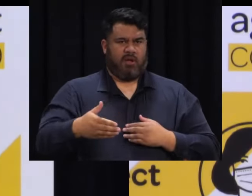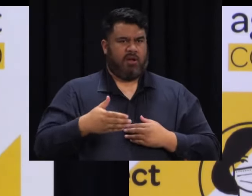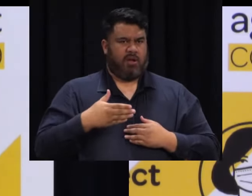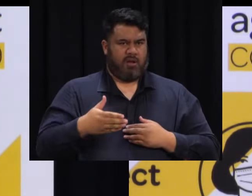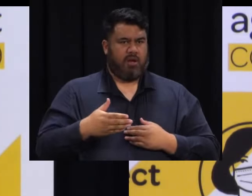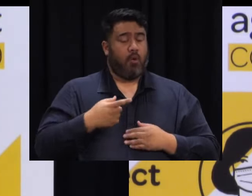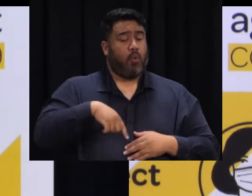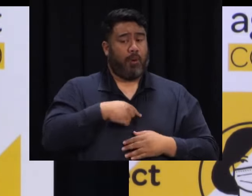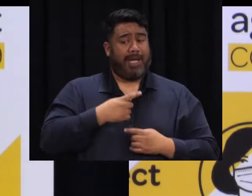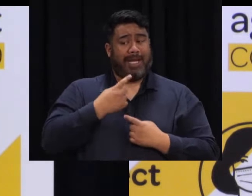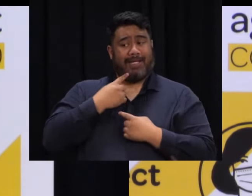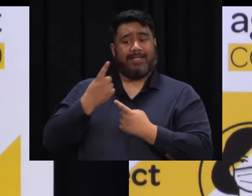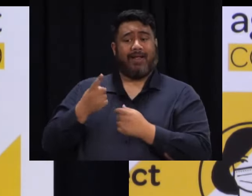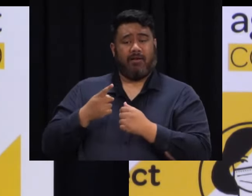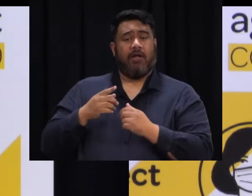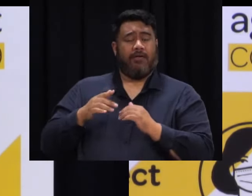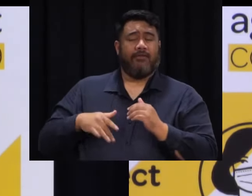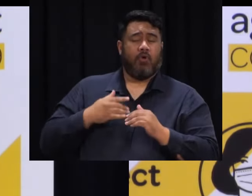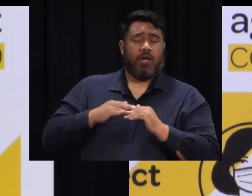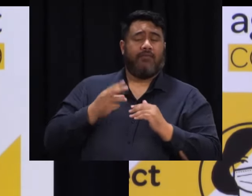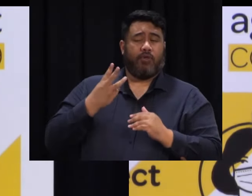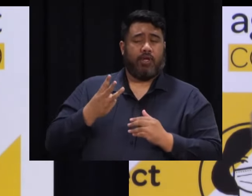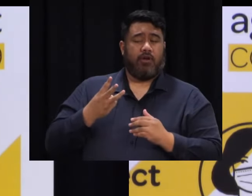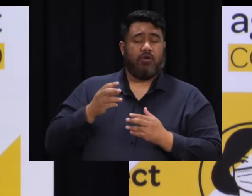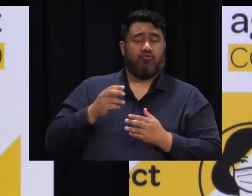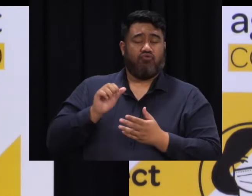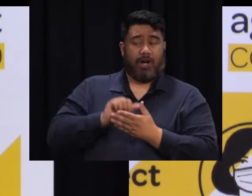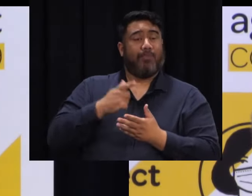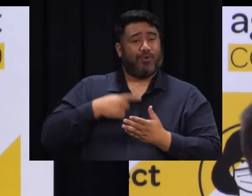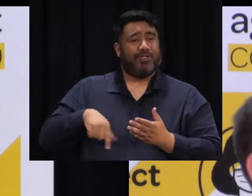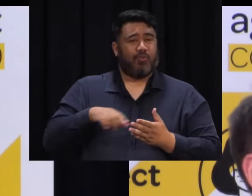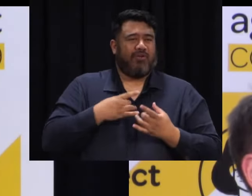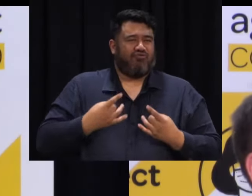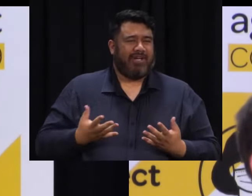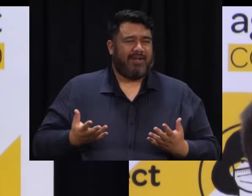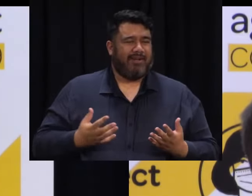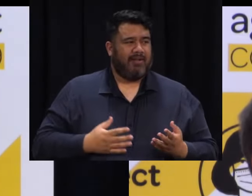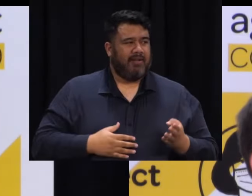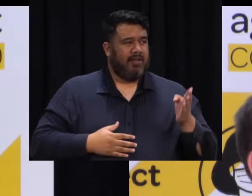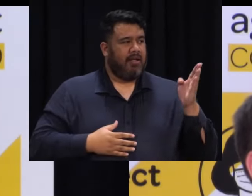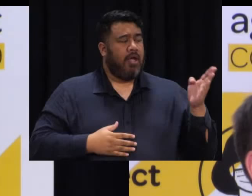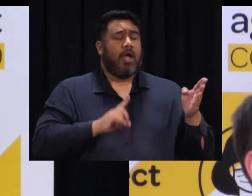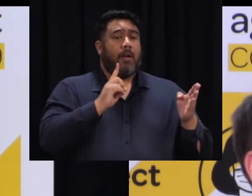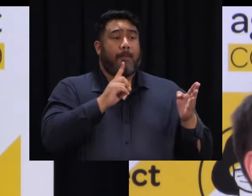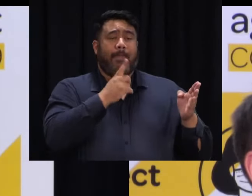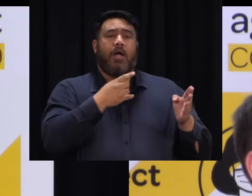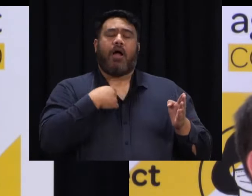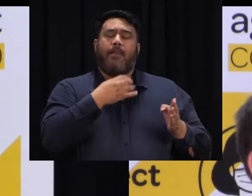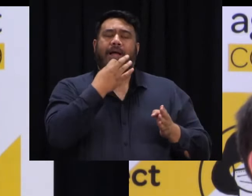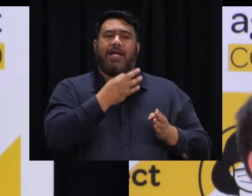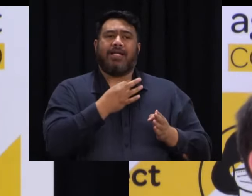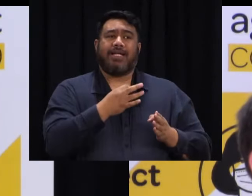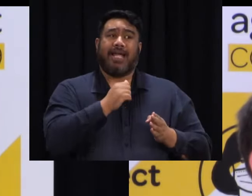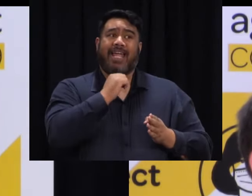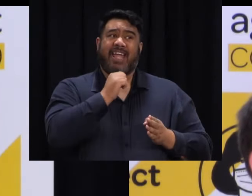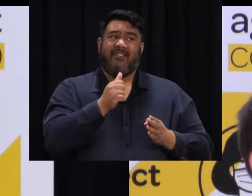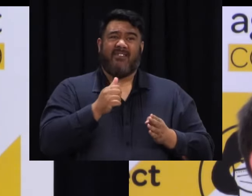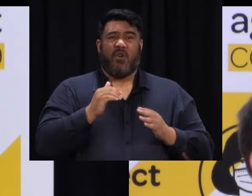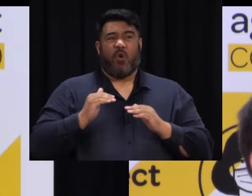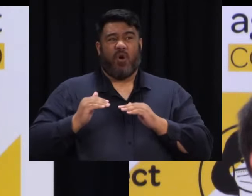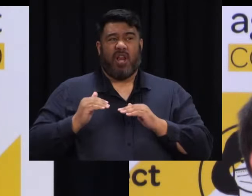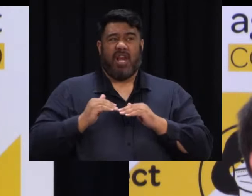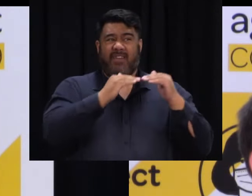felt we could keep things contained in alert level 3. What would prompt that advice, basically? Like, I mean, you need Aucklanders to abide by